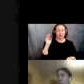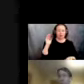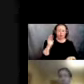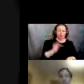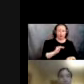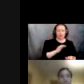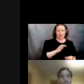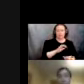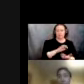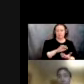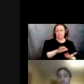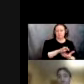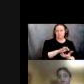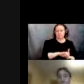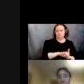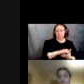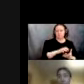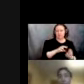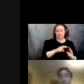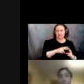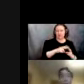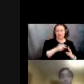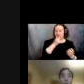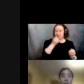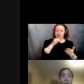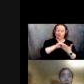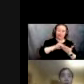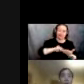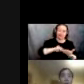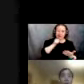There's not a lot of documentation about them except through